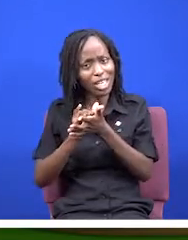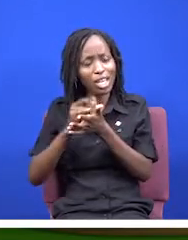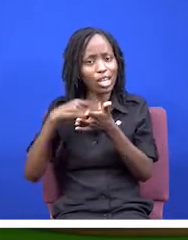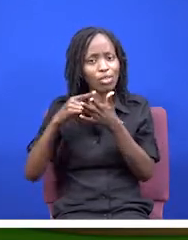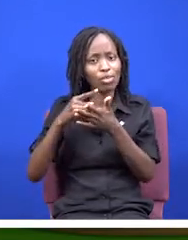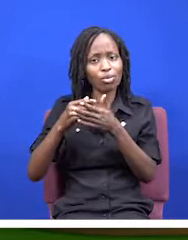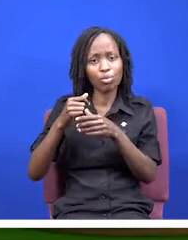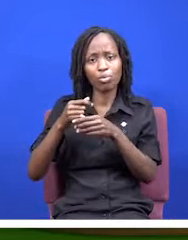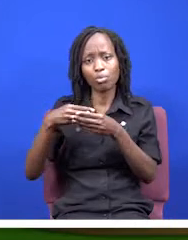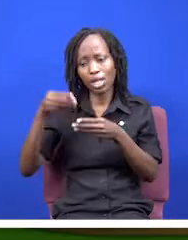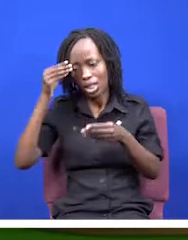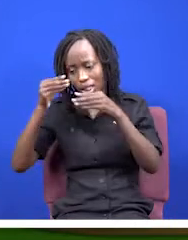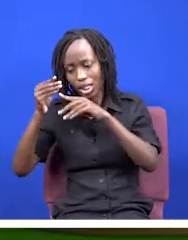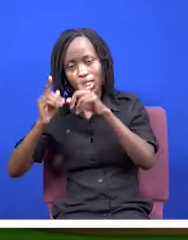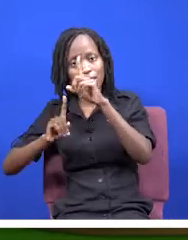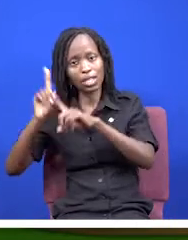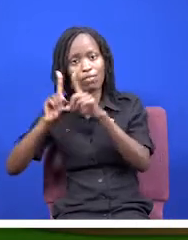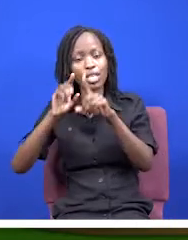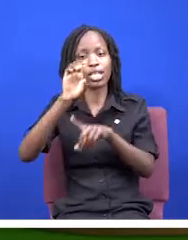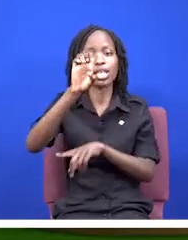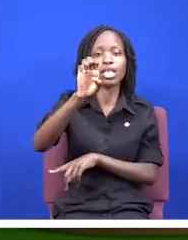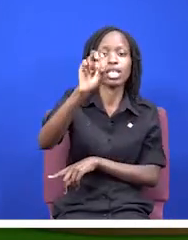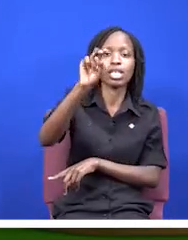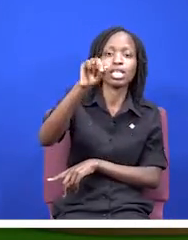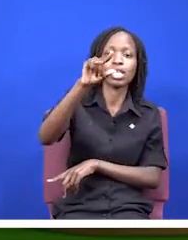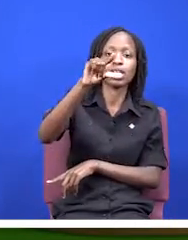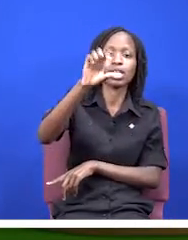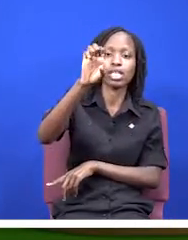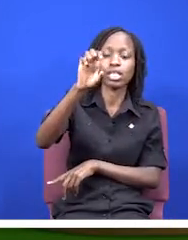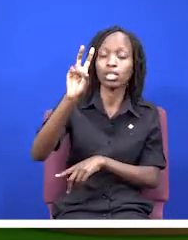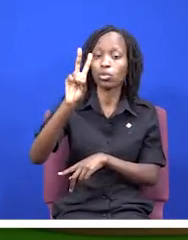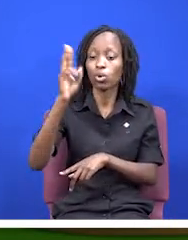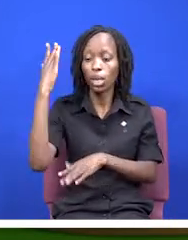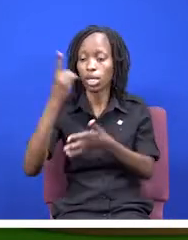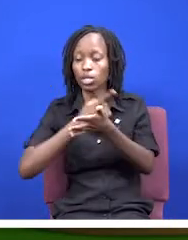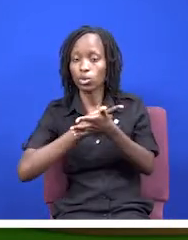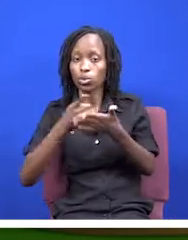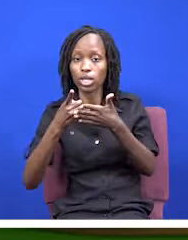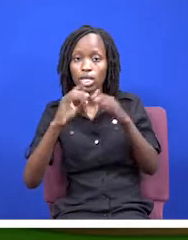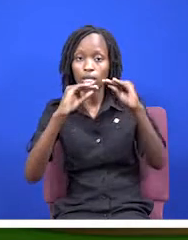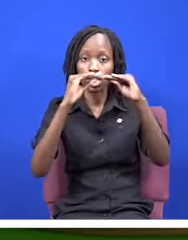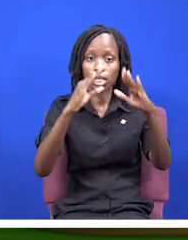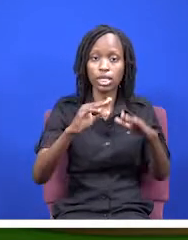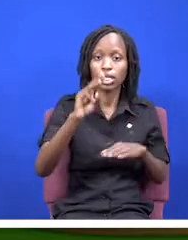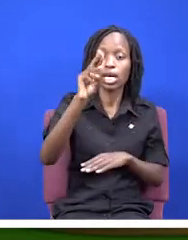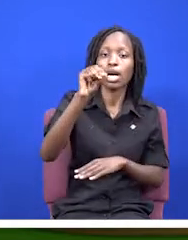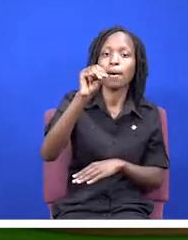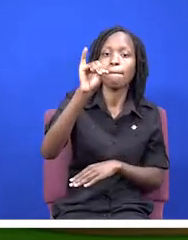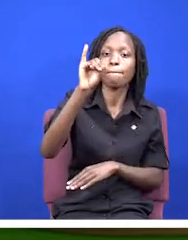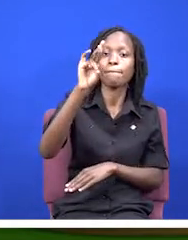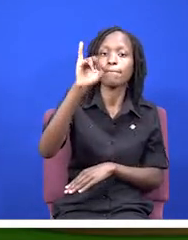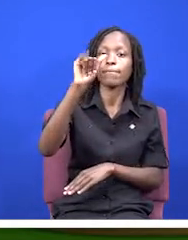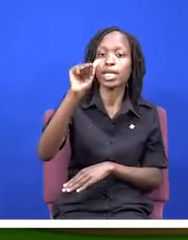that? Mm-hmm. We've been doing Engage 2. Mm-hmm. Yes. And last week, our teacher, Teacher Miriam,